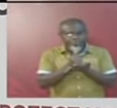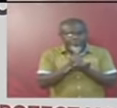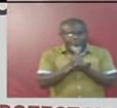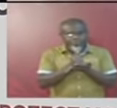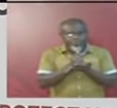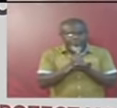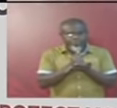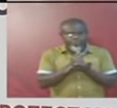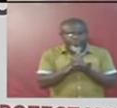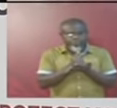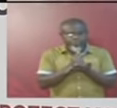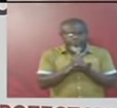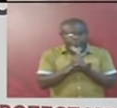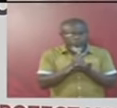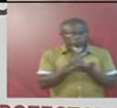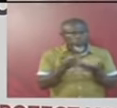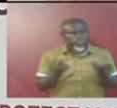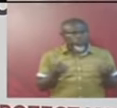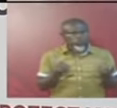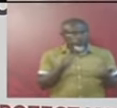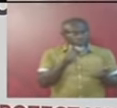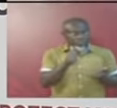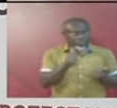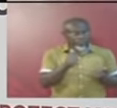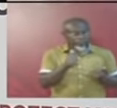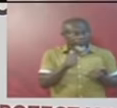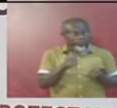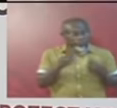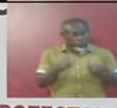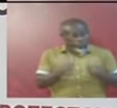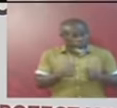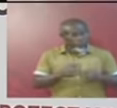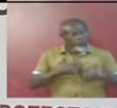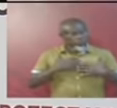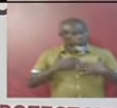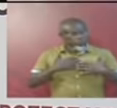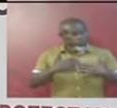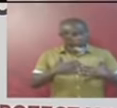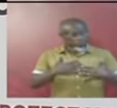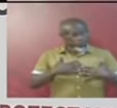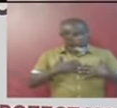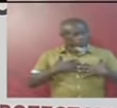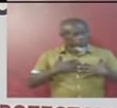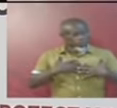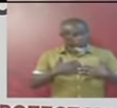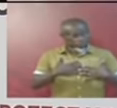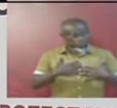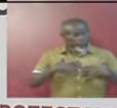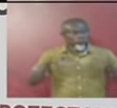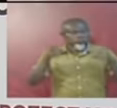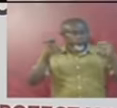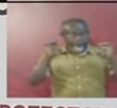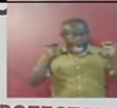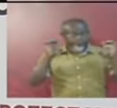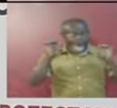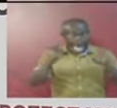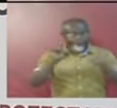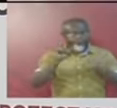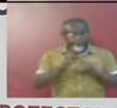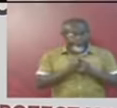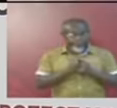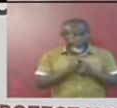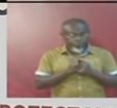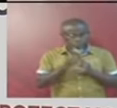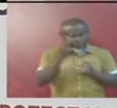that work really well, such as breathing exercises, and there are apps you could find that assist with those things these days thanks to